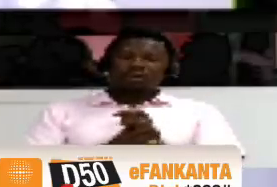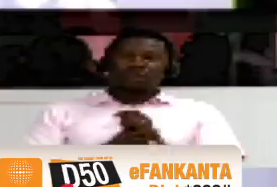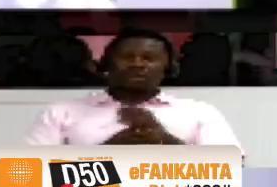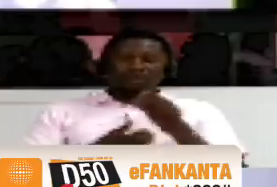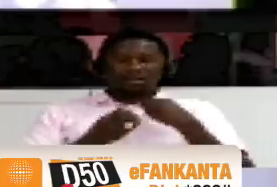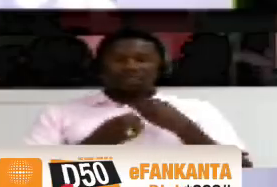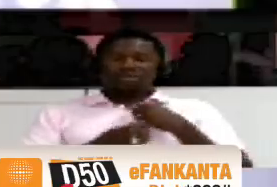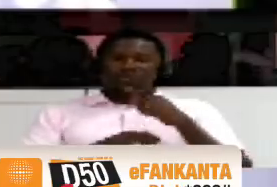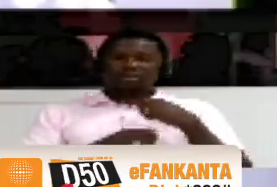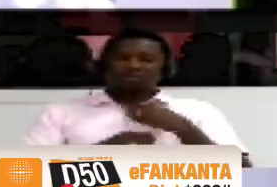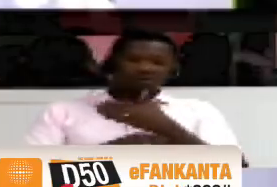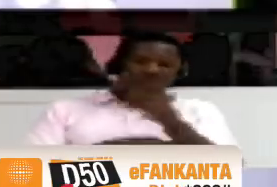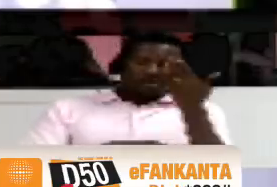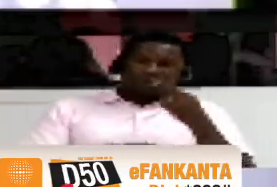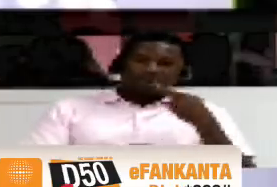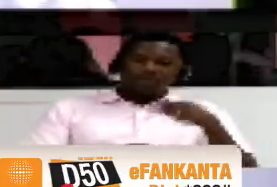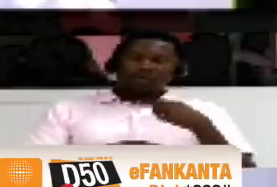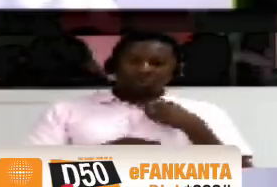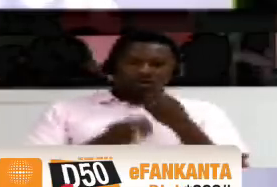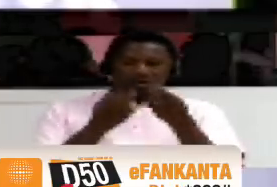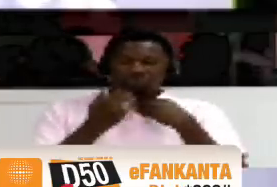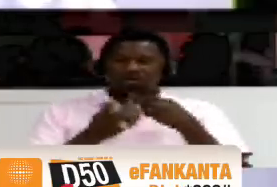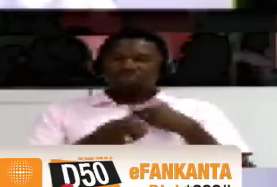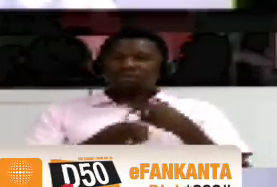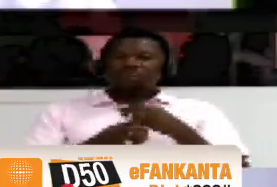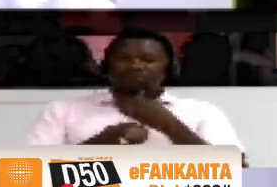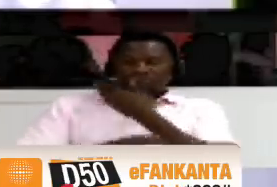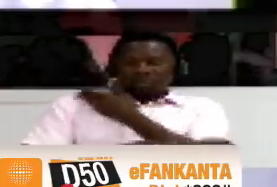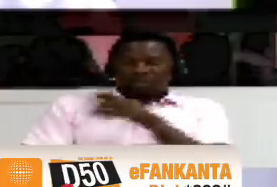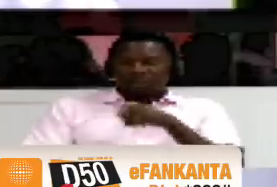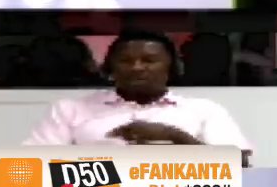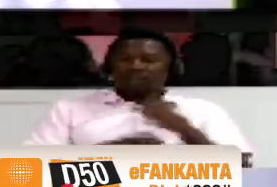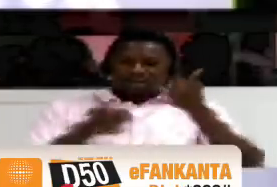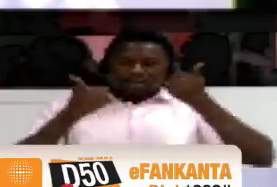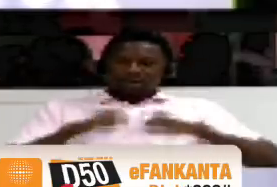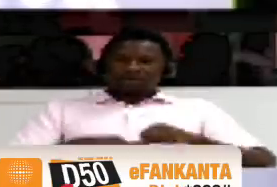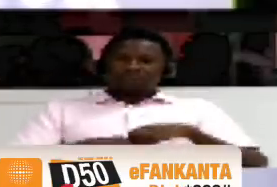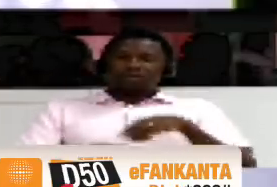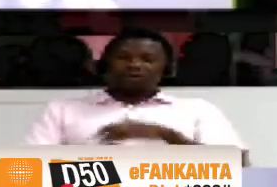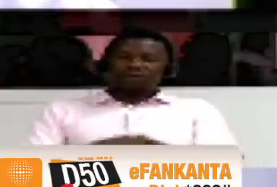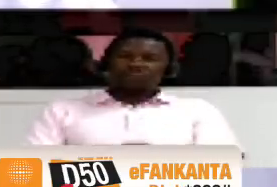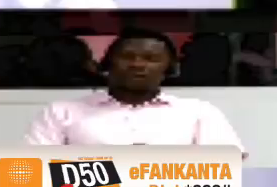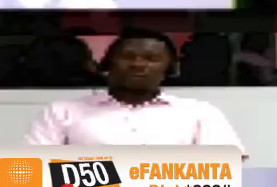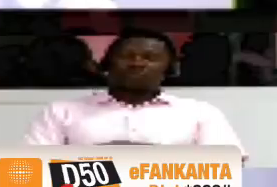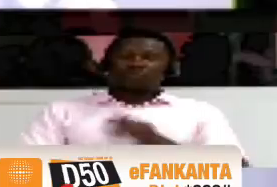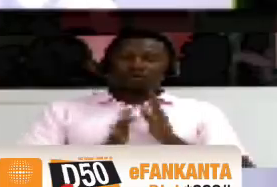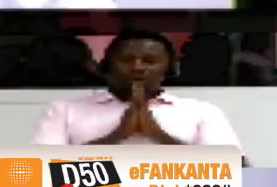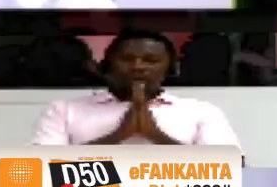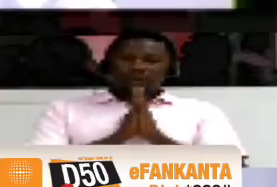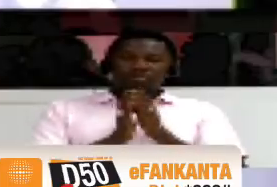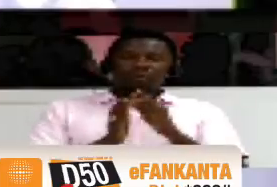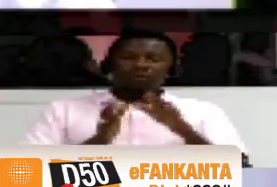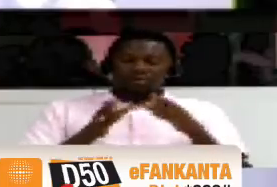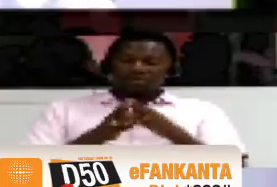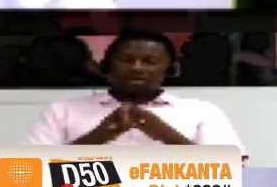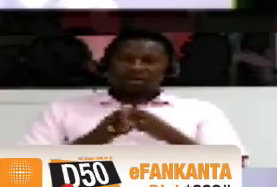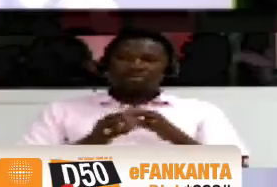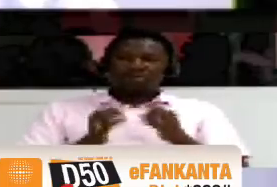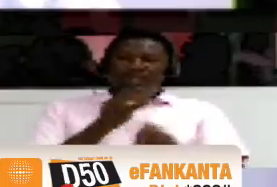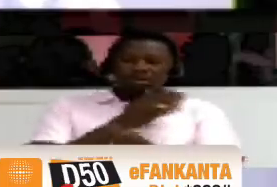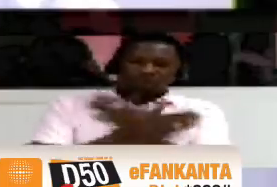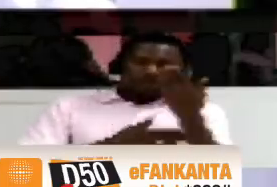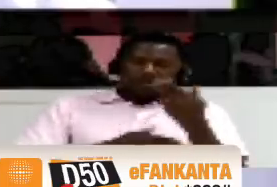they're going to release me, and it happened. We prayed together, and they went early morning, they came, he was